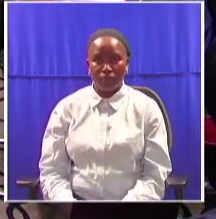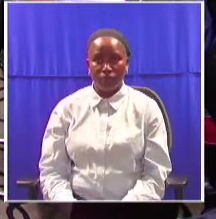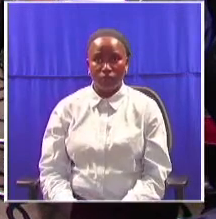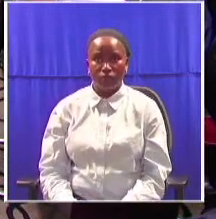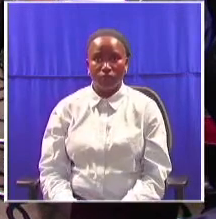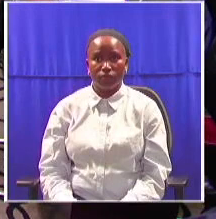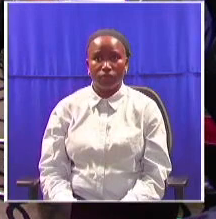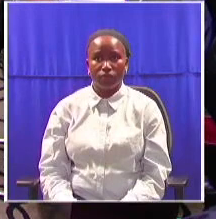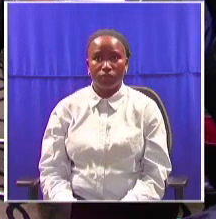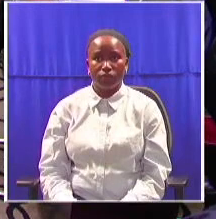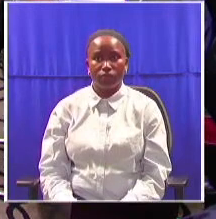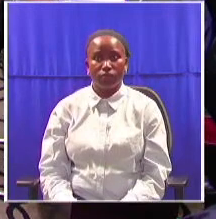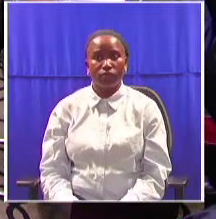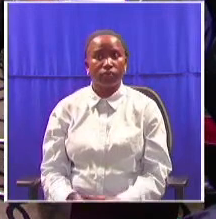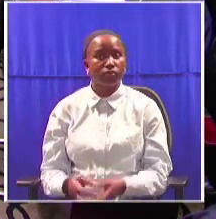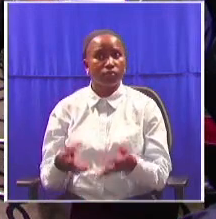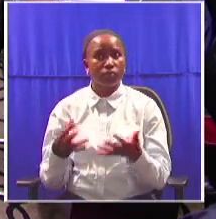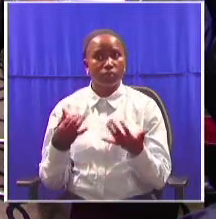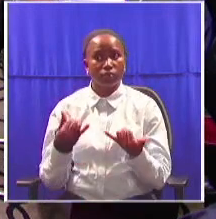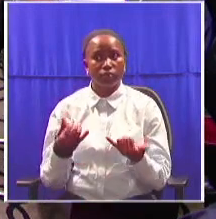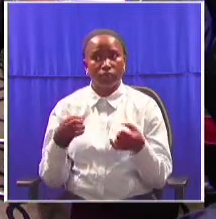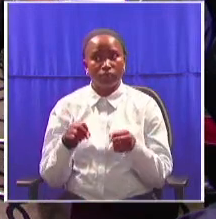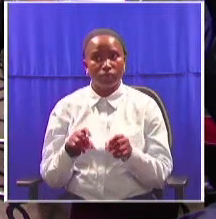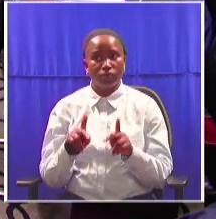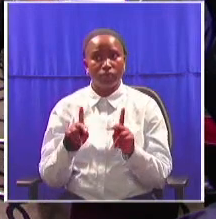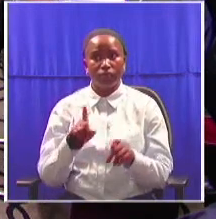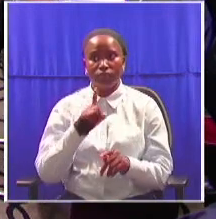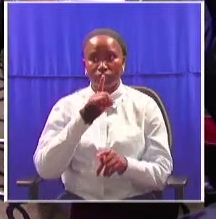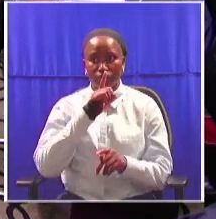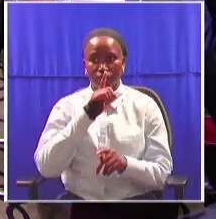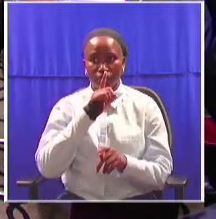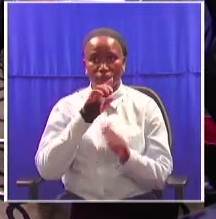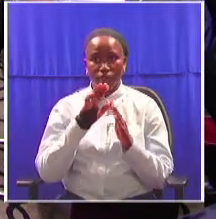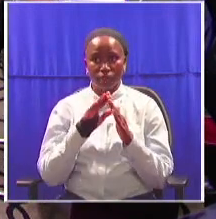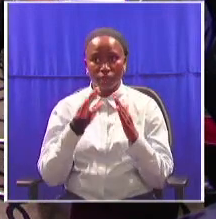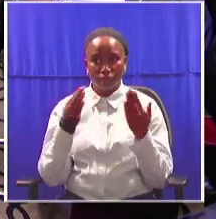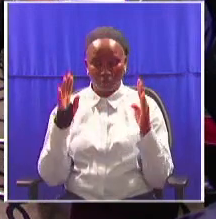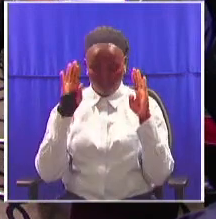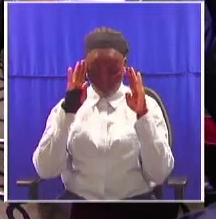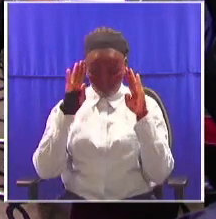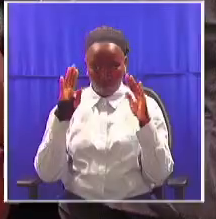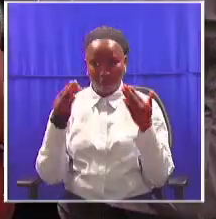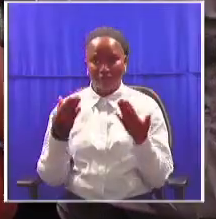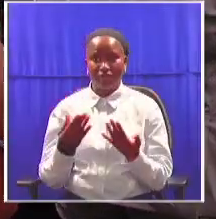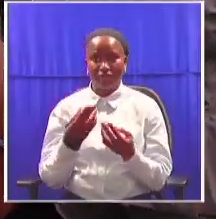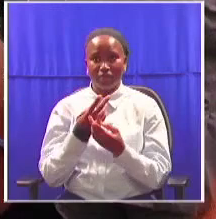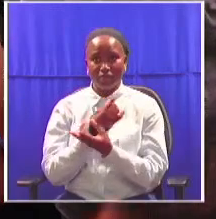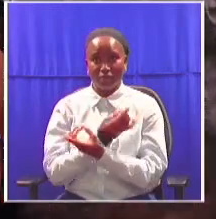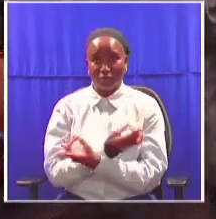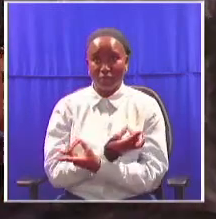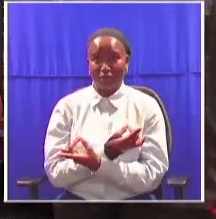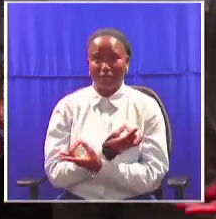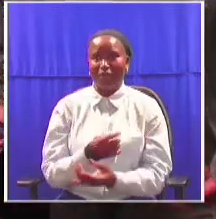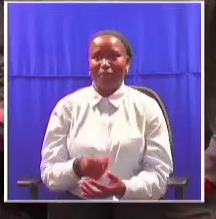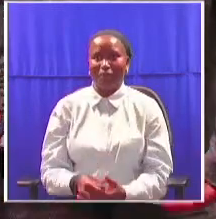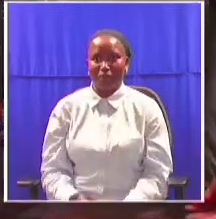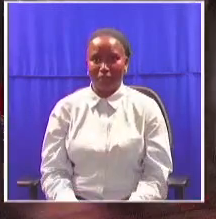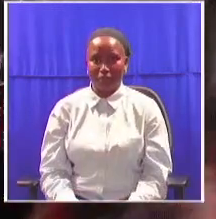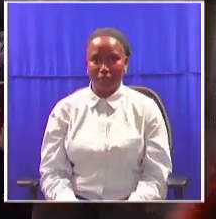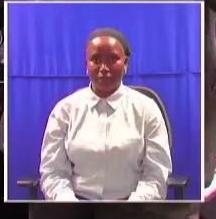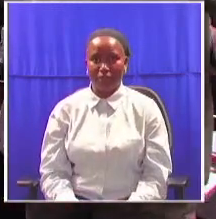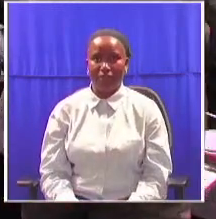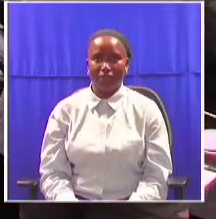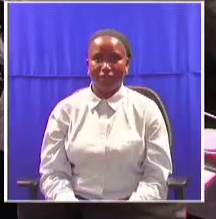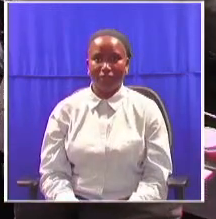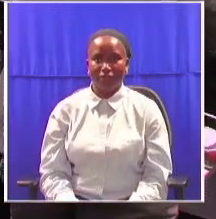There will now be an opportunity for silent meditation, silent prayer or